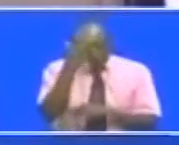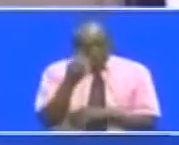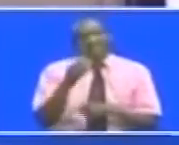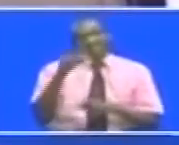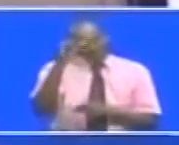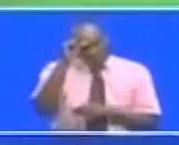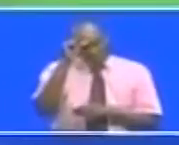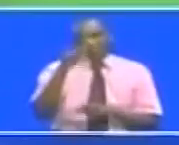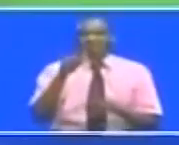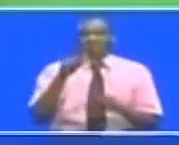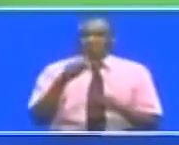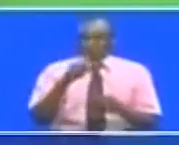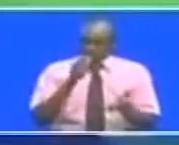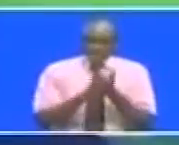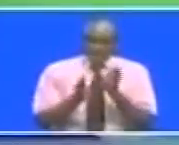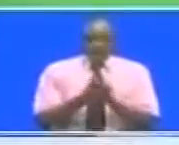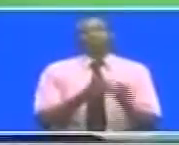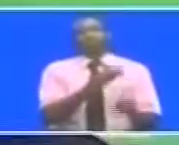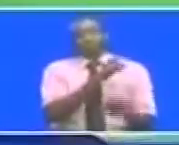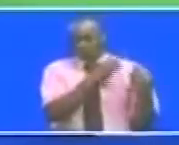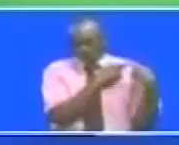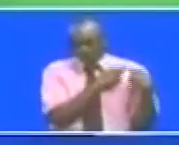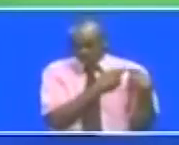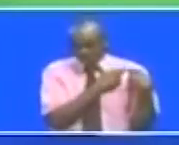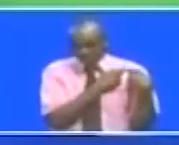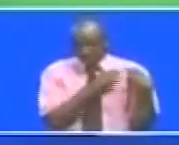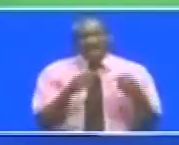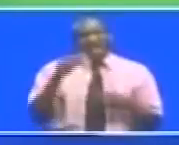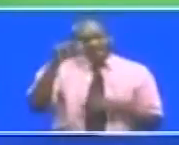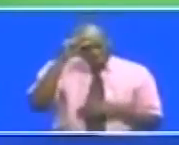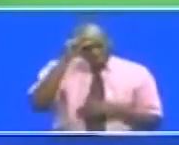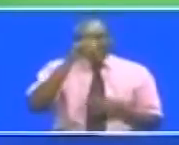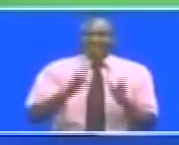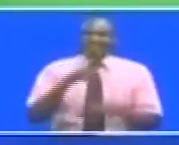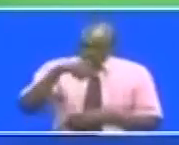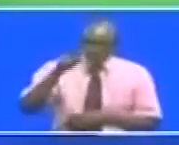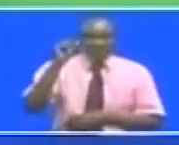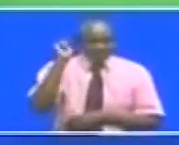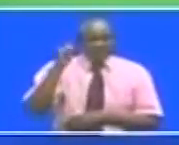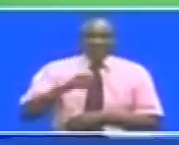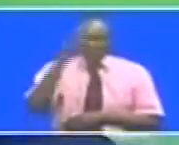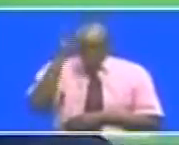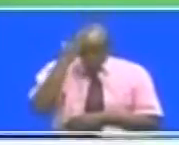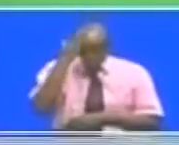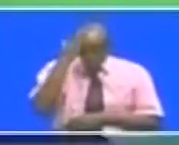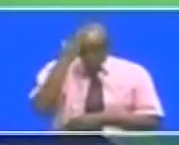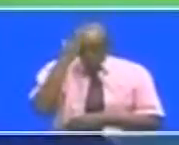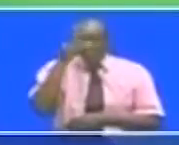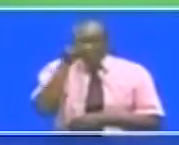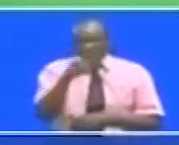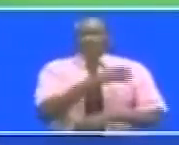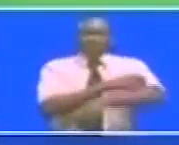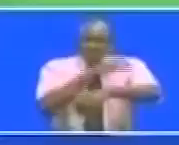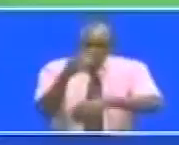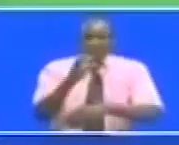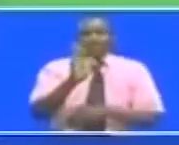and transparency. And I think the moment Kenyans get to know and appreciate and internalize that that power